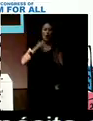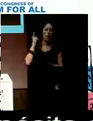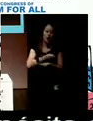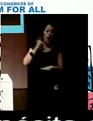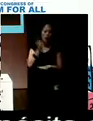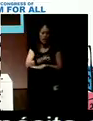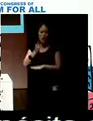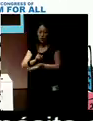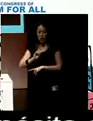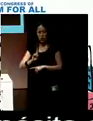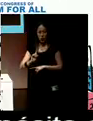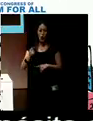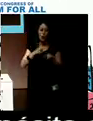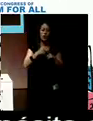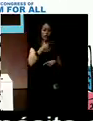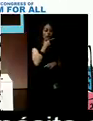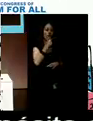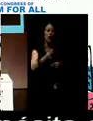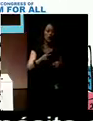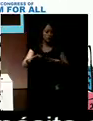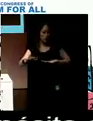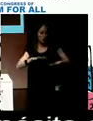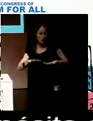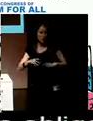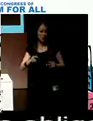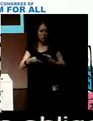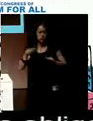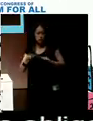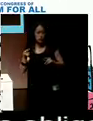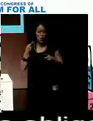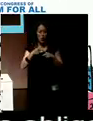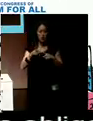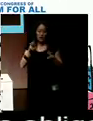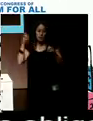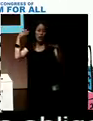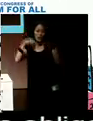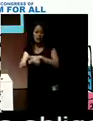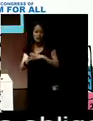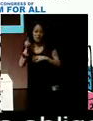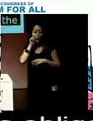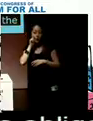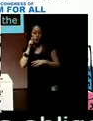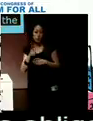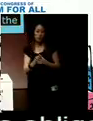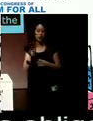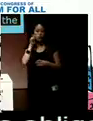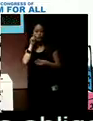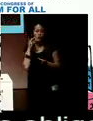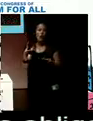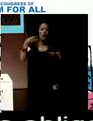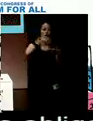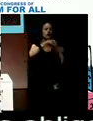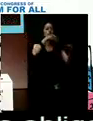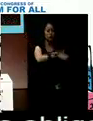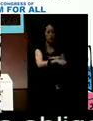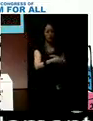of what was conceived with the UN Convention. It will benefit the